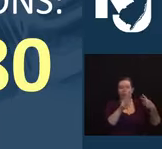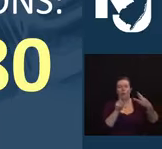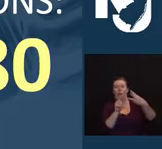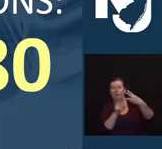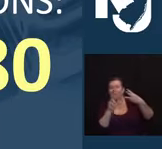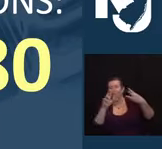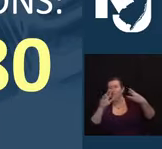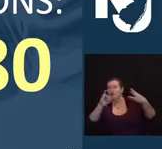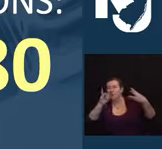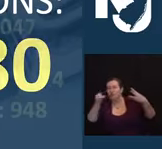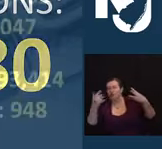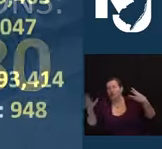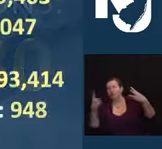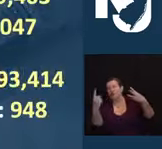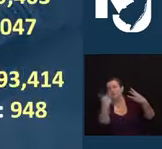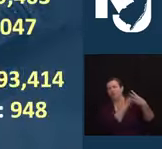Johnson.